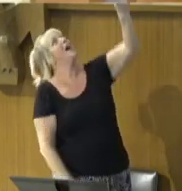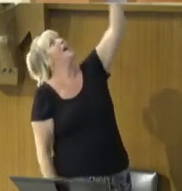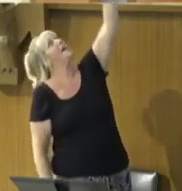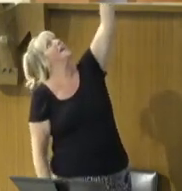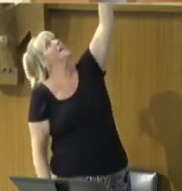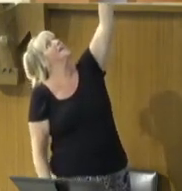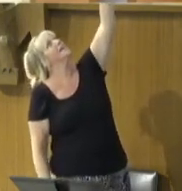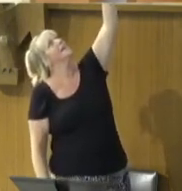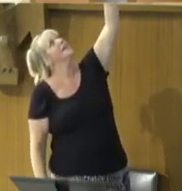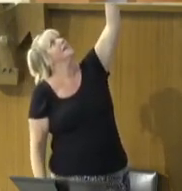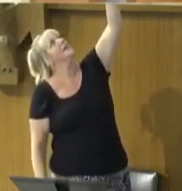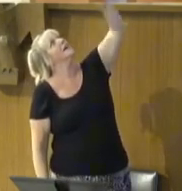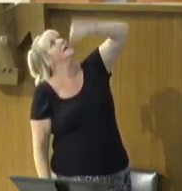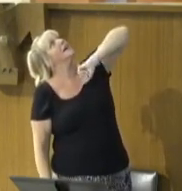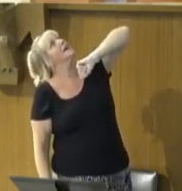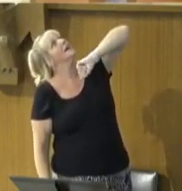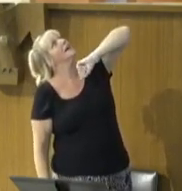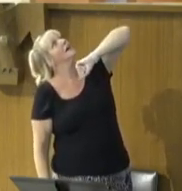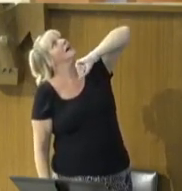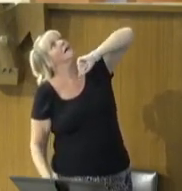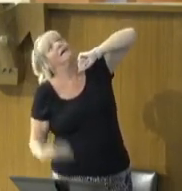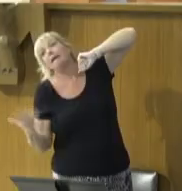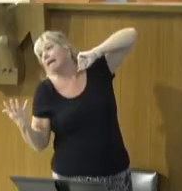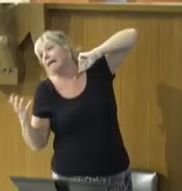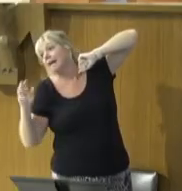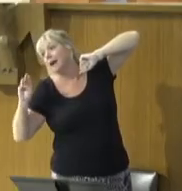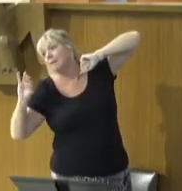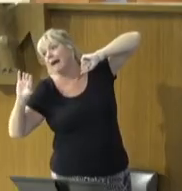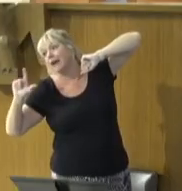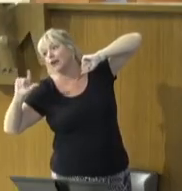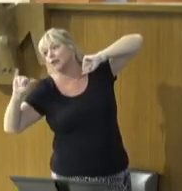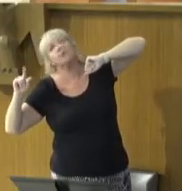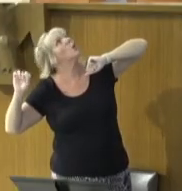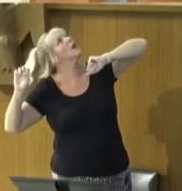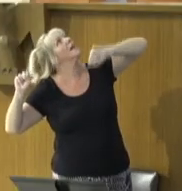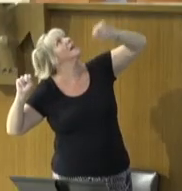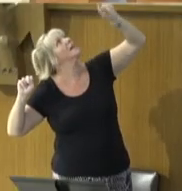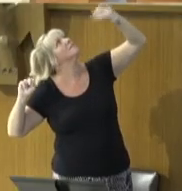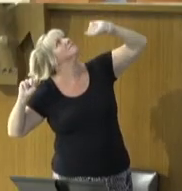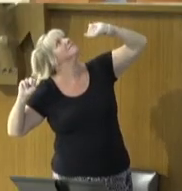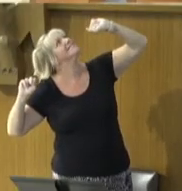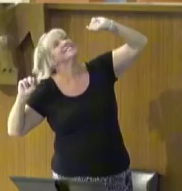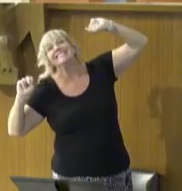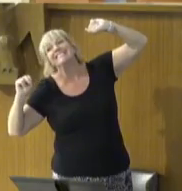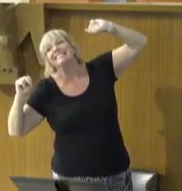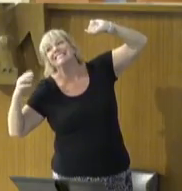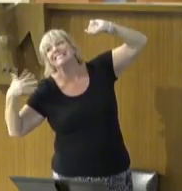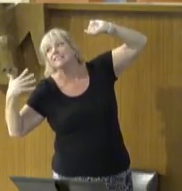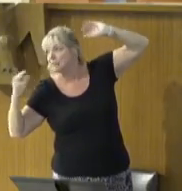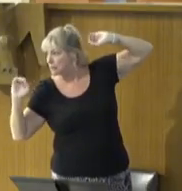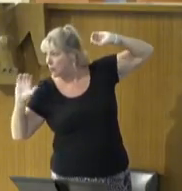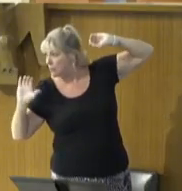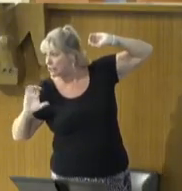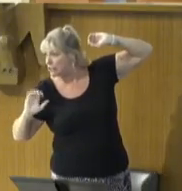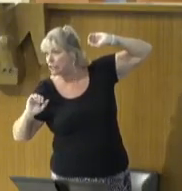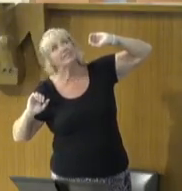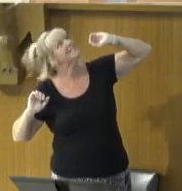here, Michael Jordan, of course, flying through the air. Are there no pictures?